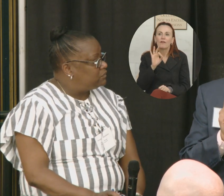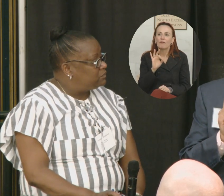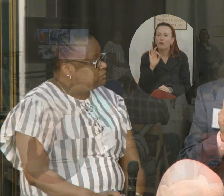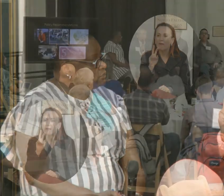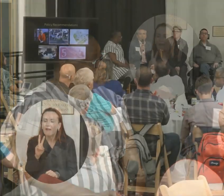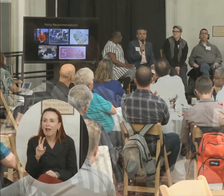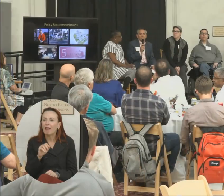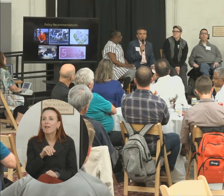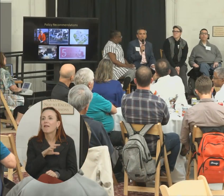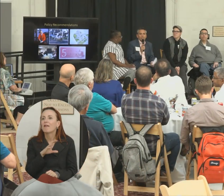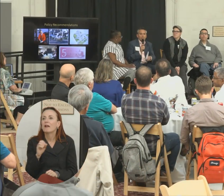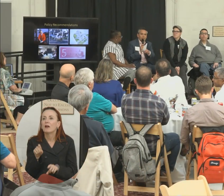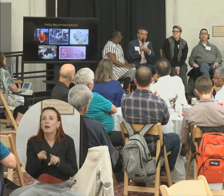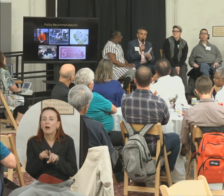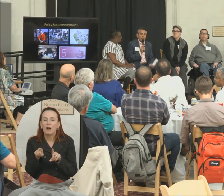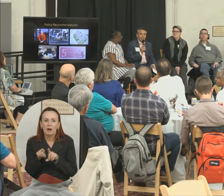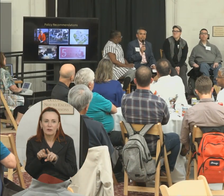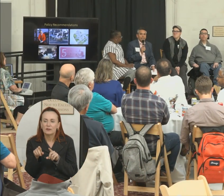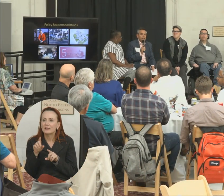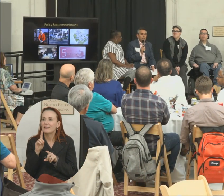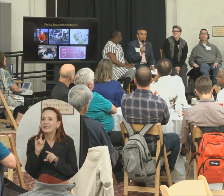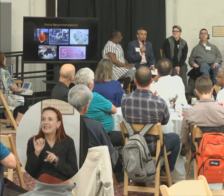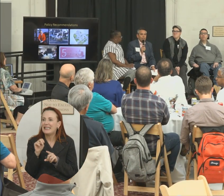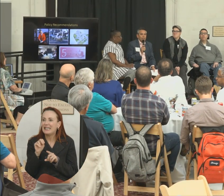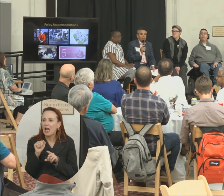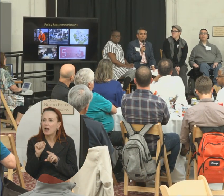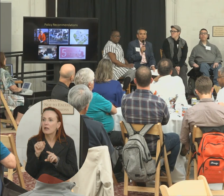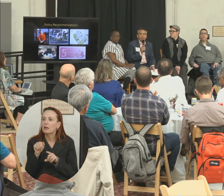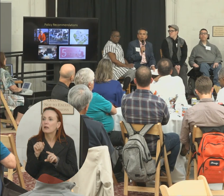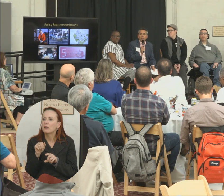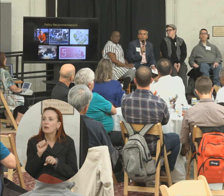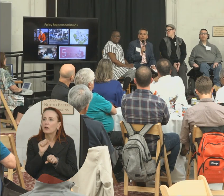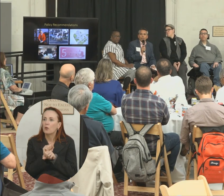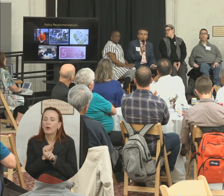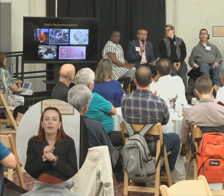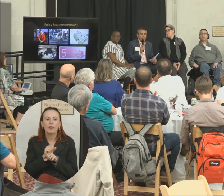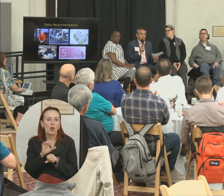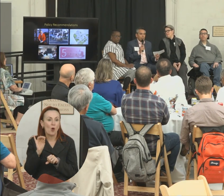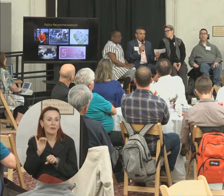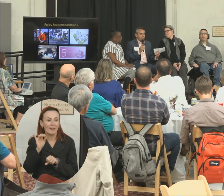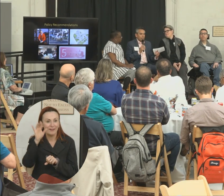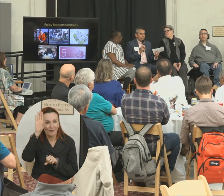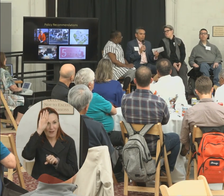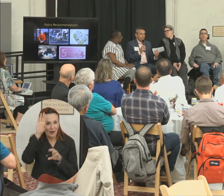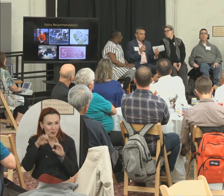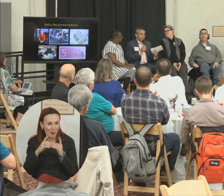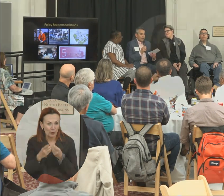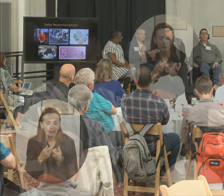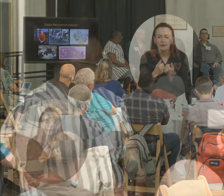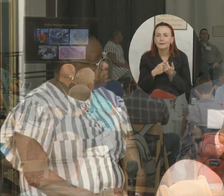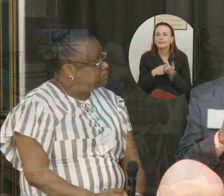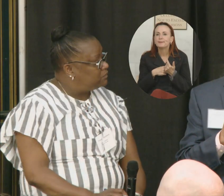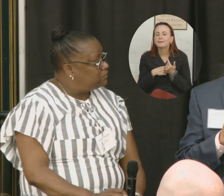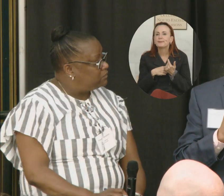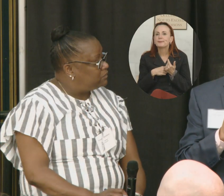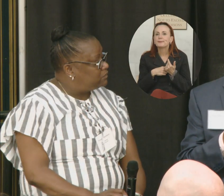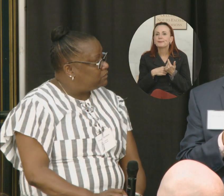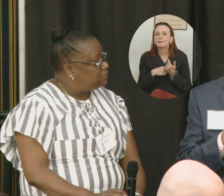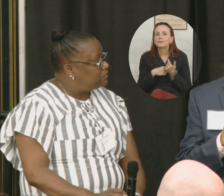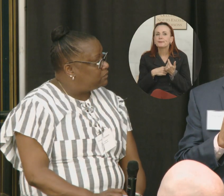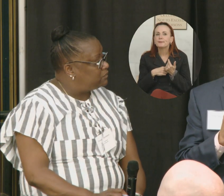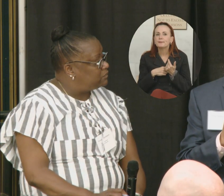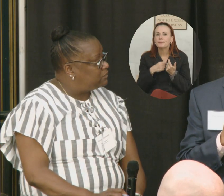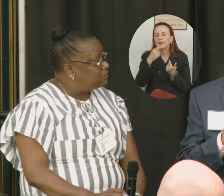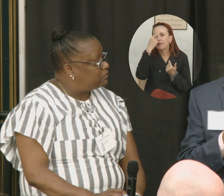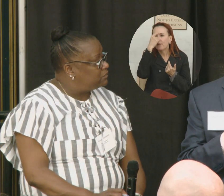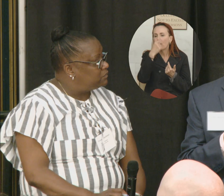with Office of Emergency Services with the Oakland Fire Department. So I think, you know, for us and for our